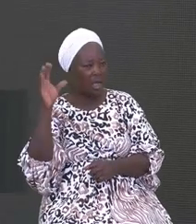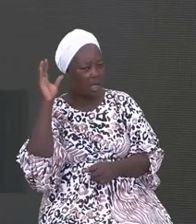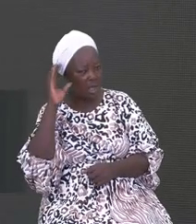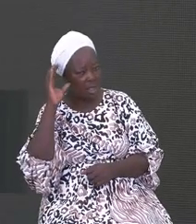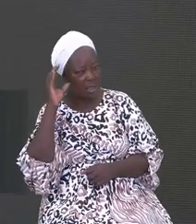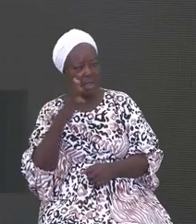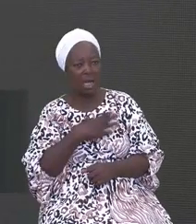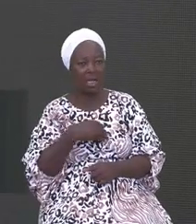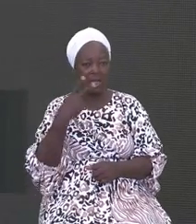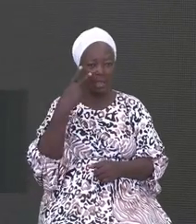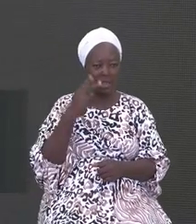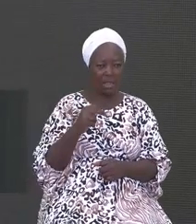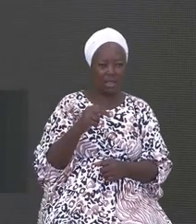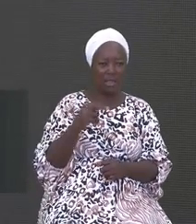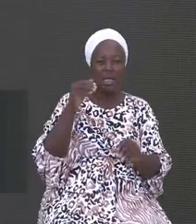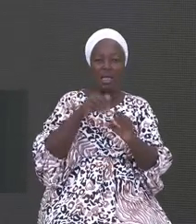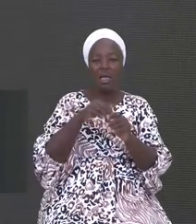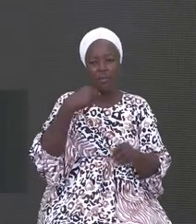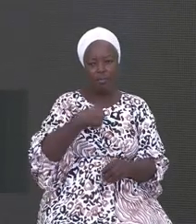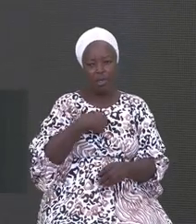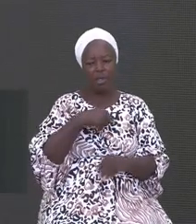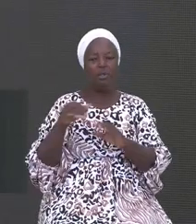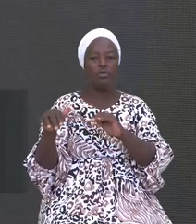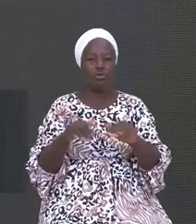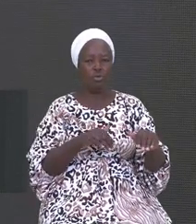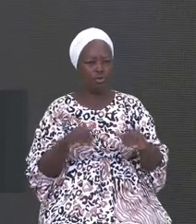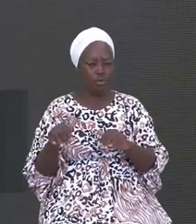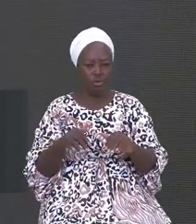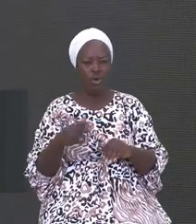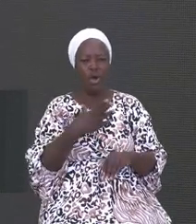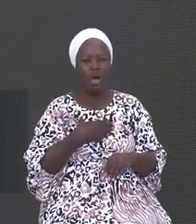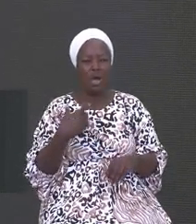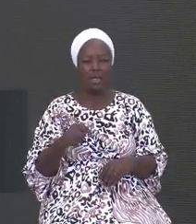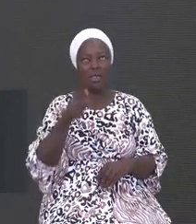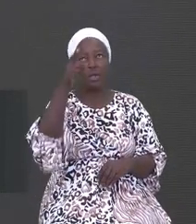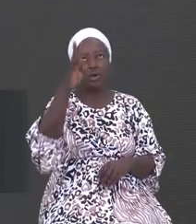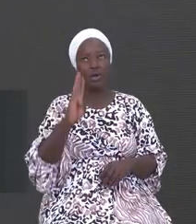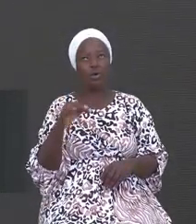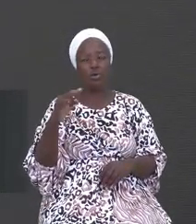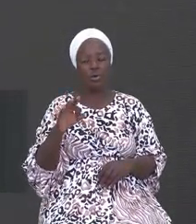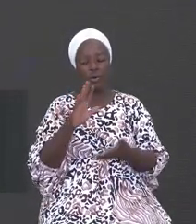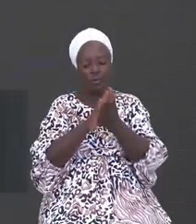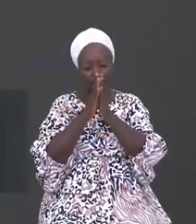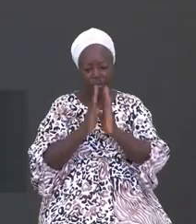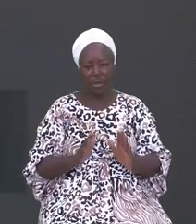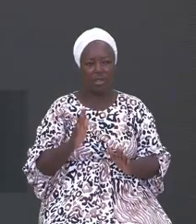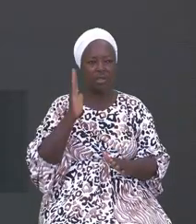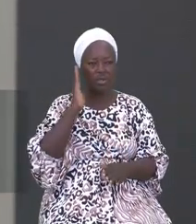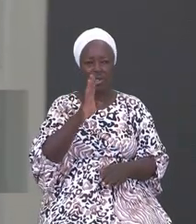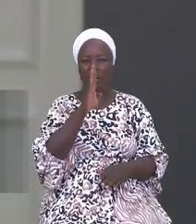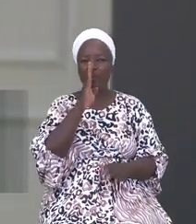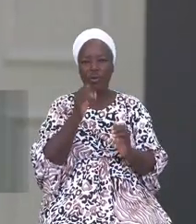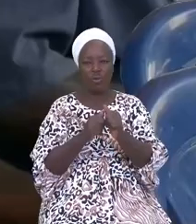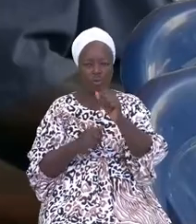and seen in me, do, and the God of peace shall be with